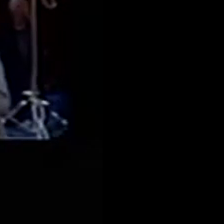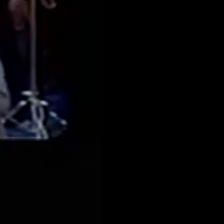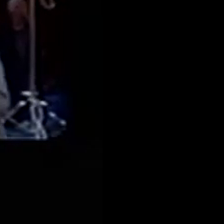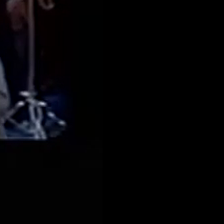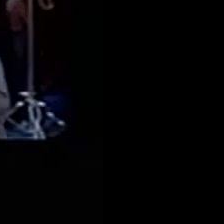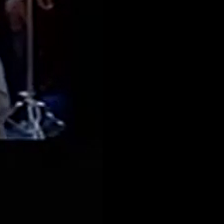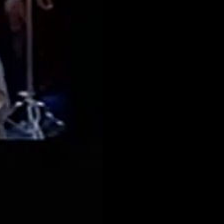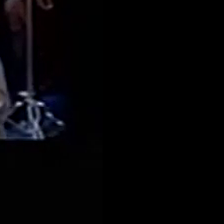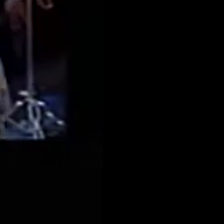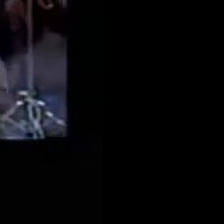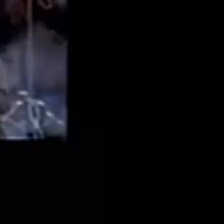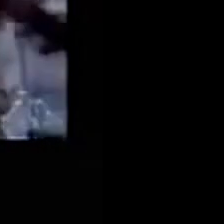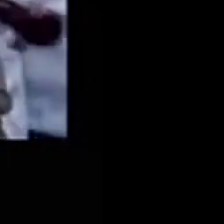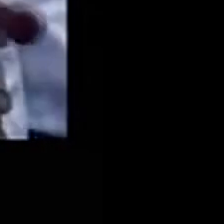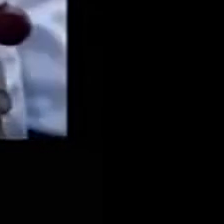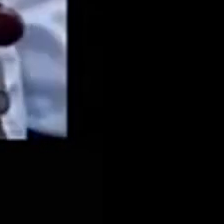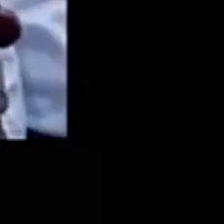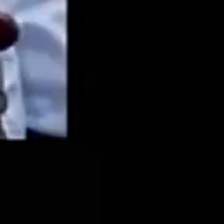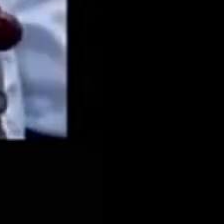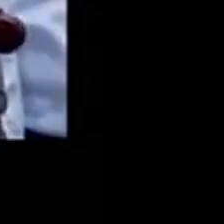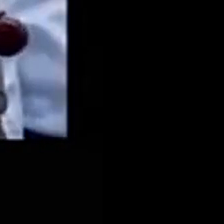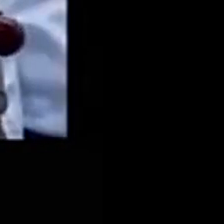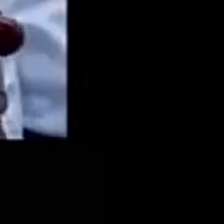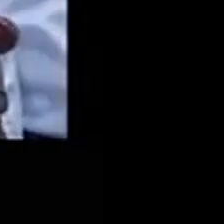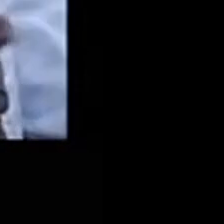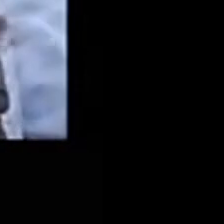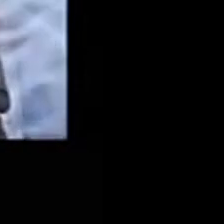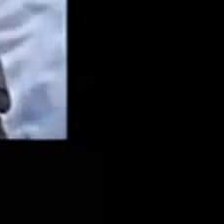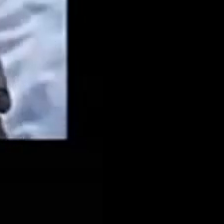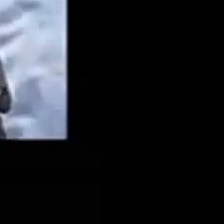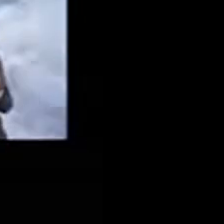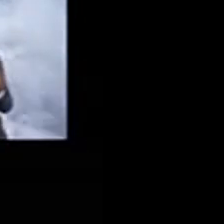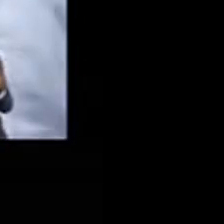to set me free.